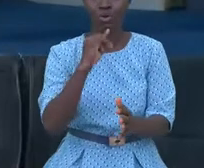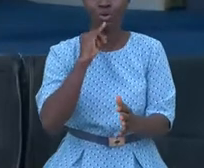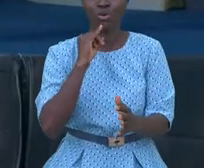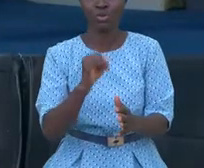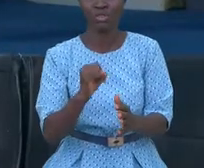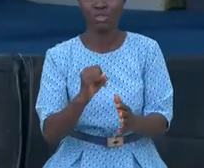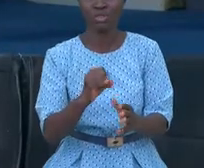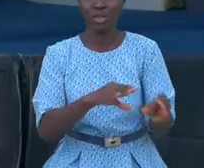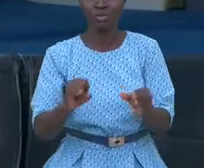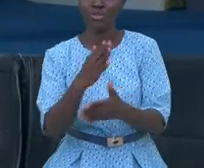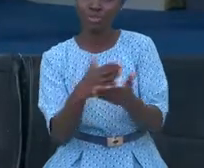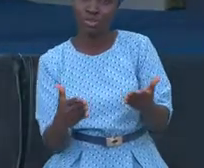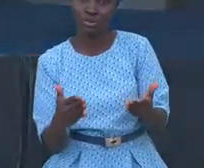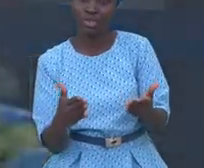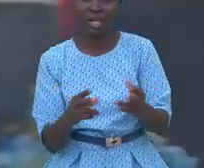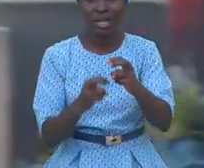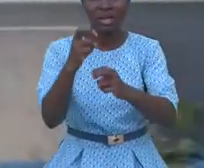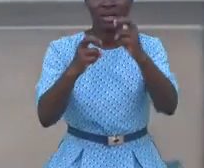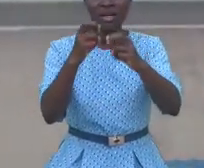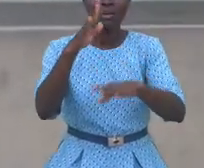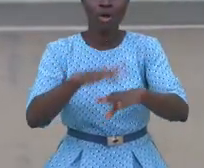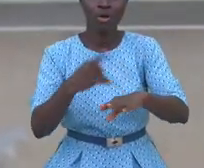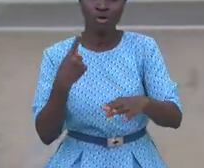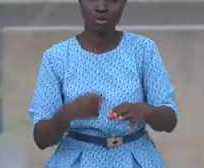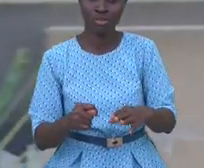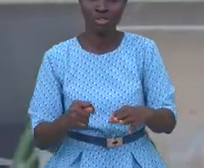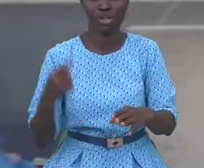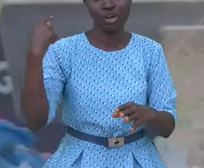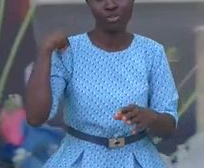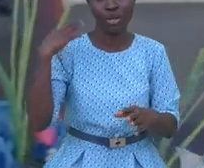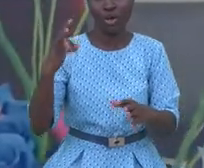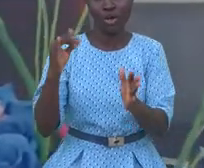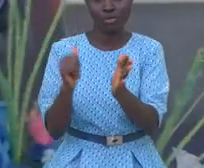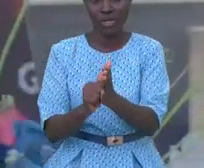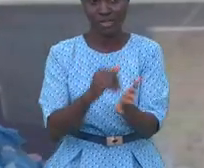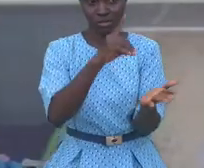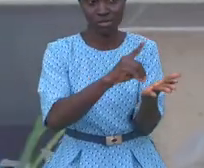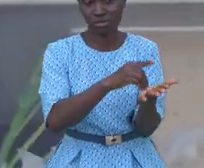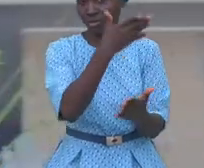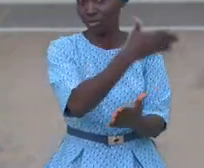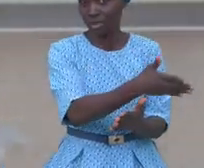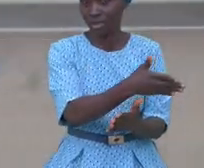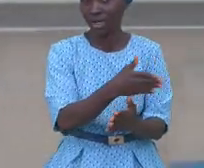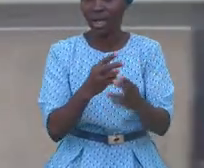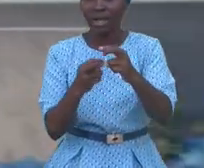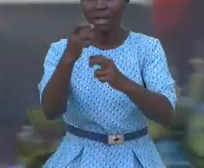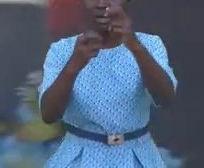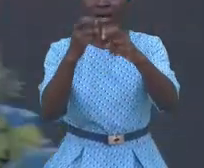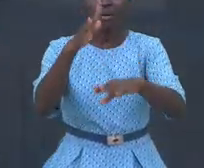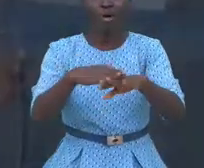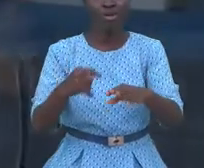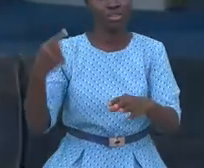who is constructing something. Climb on the shoulder of that doctor. Climb on the shoulder of